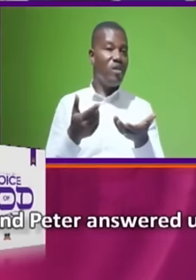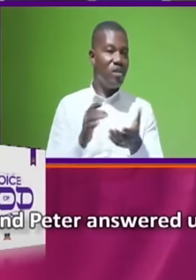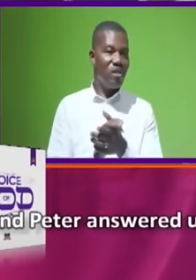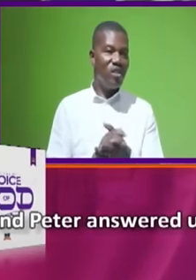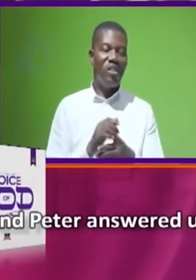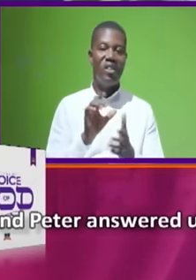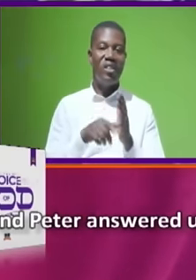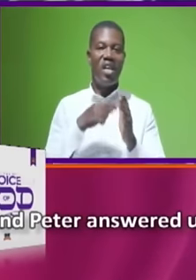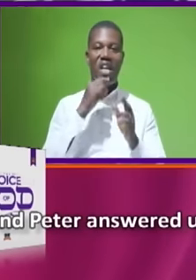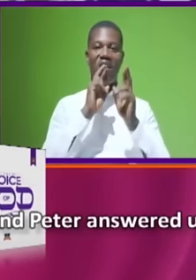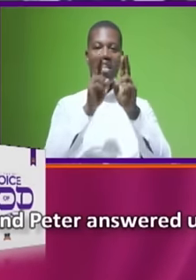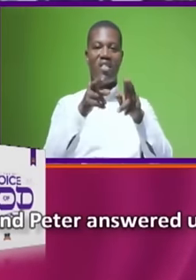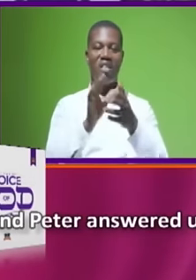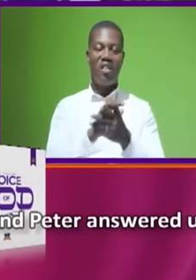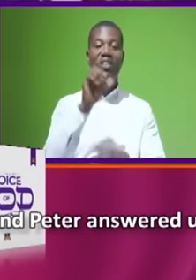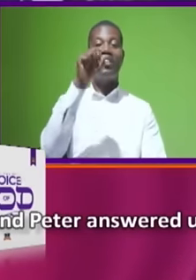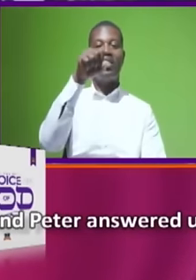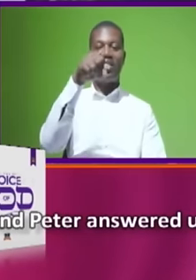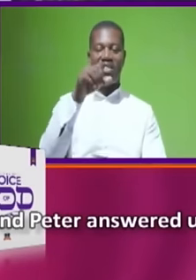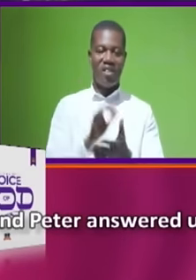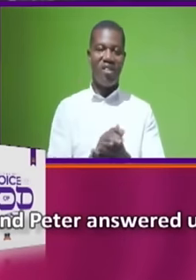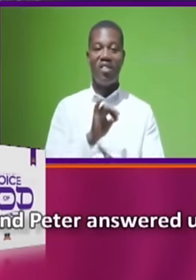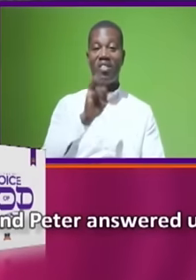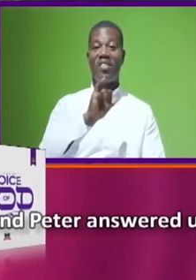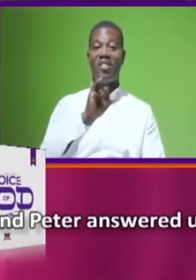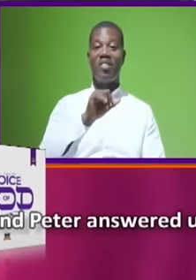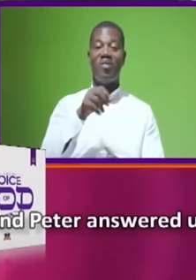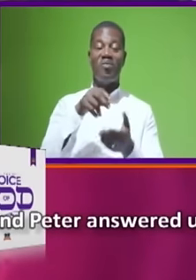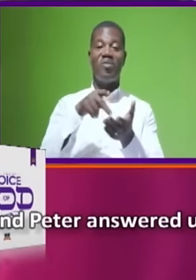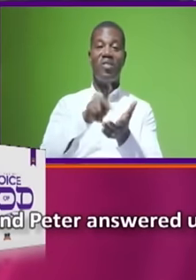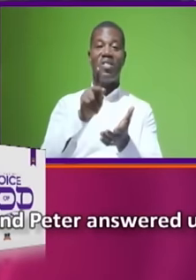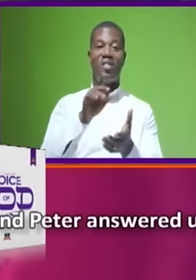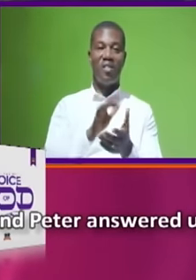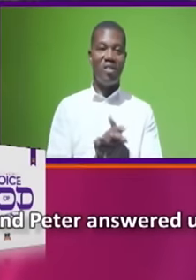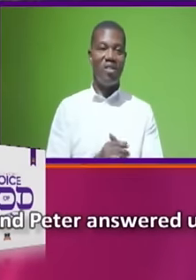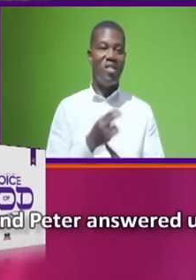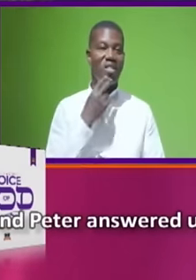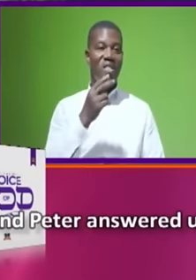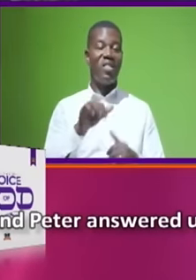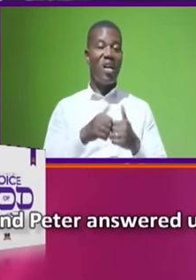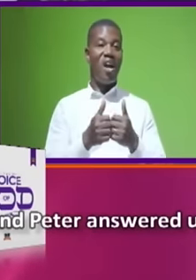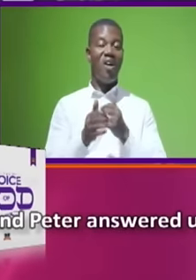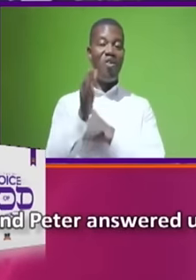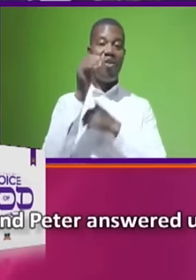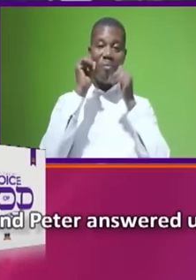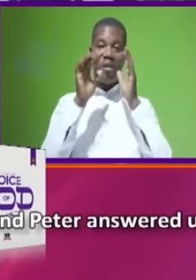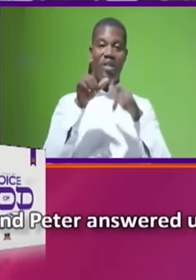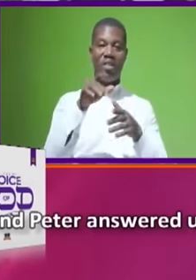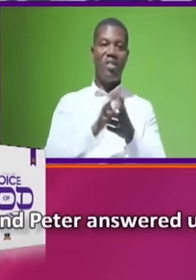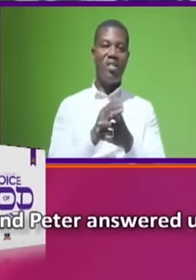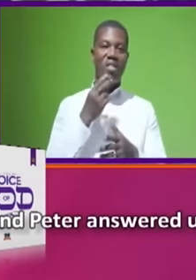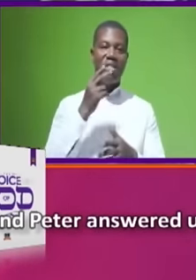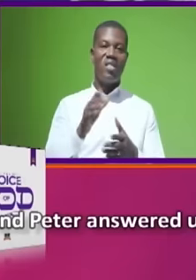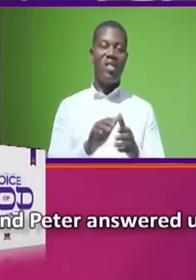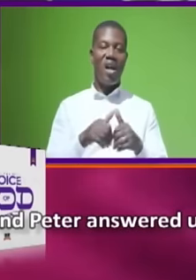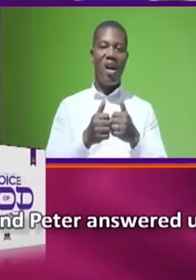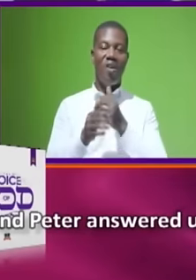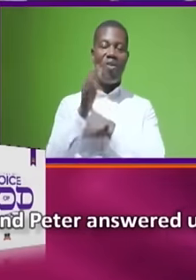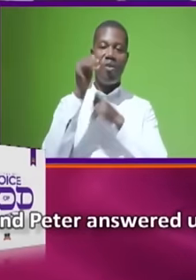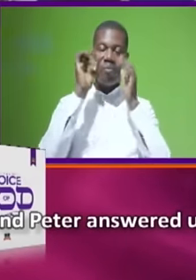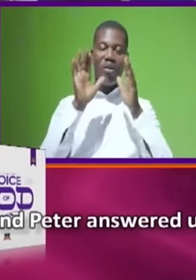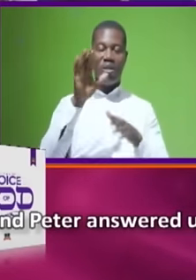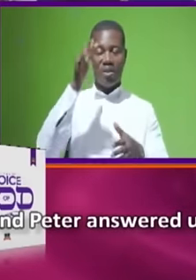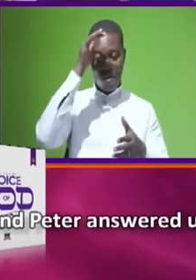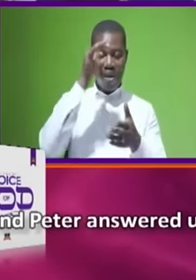Na wase. Na wase. Ani Sara. Sara. Wo ahwe se de nyame ehira mo. Hwe de nyame ehira ukunaye. Wa